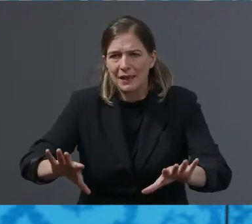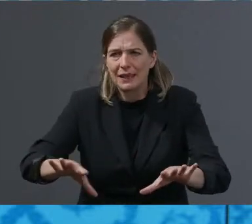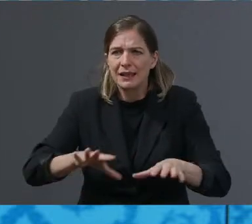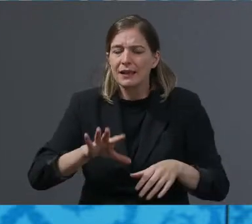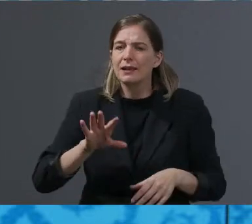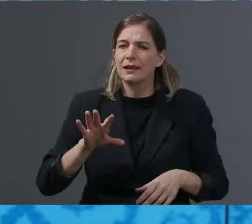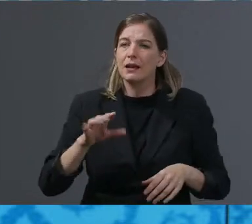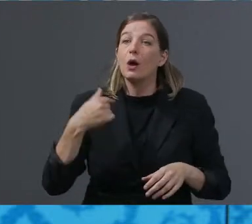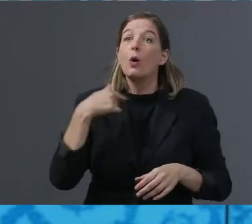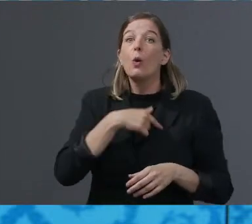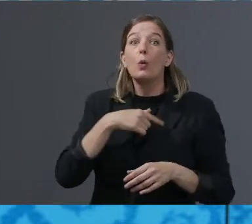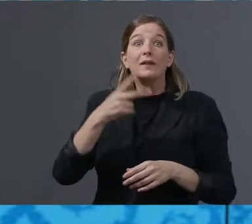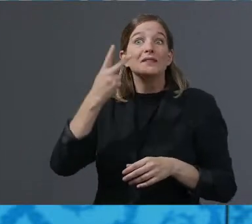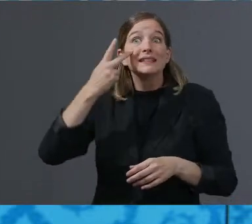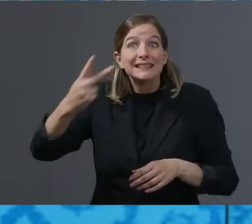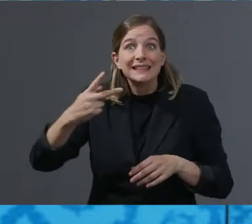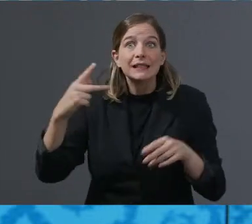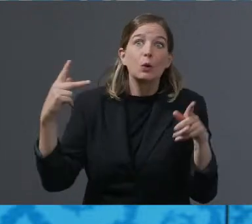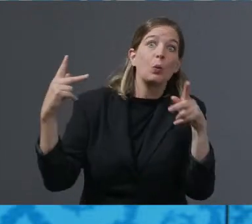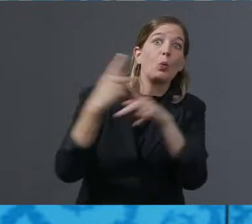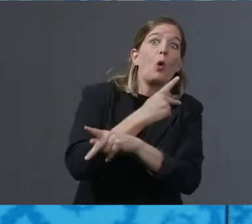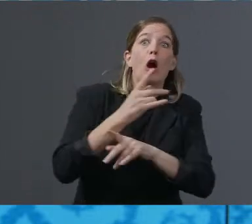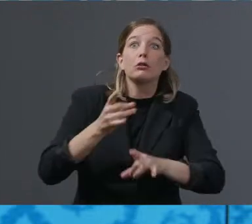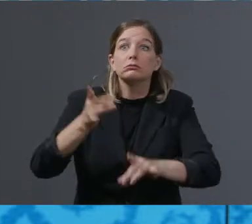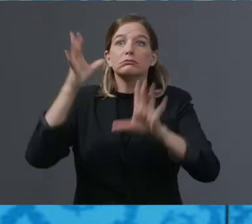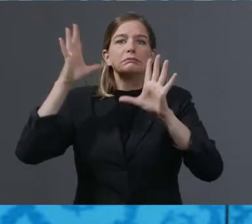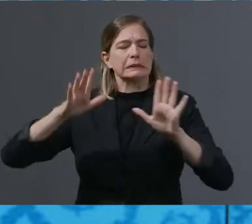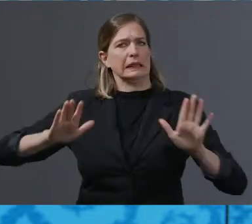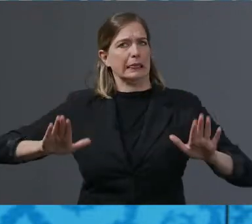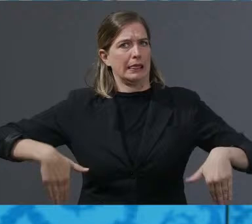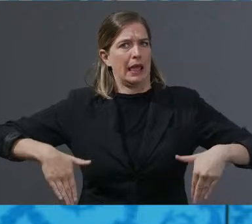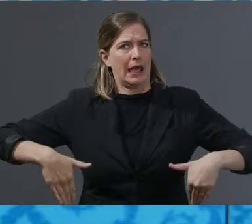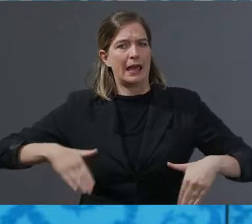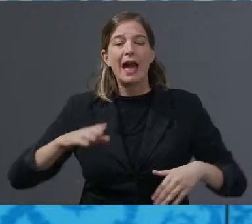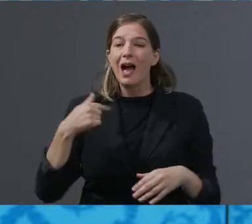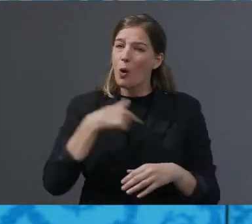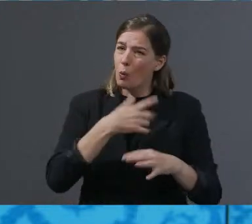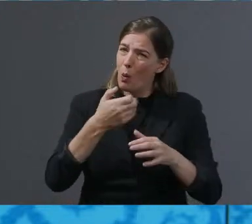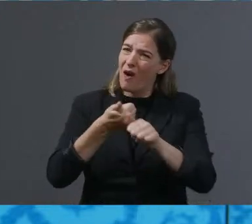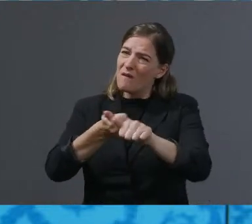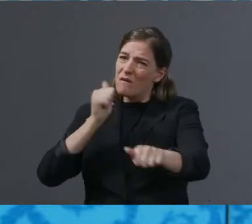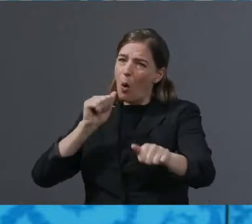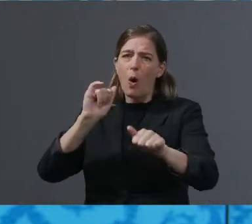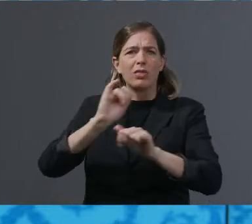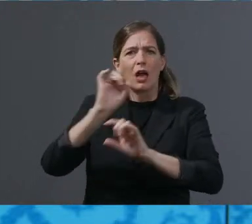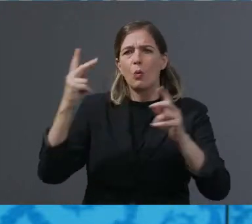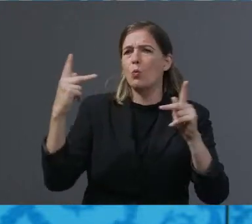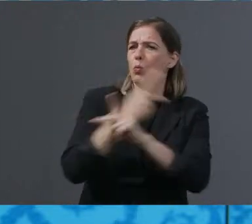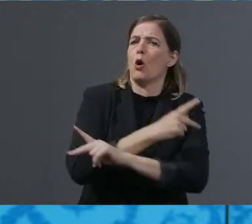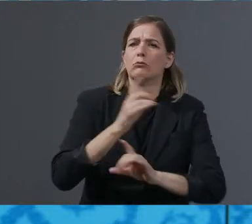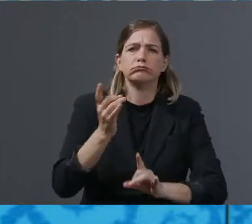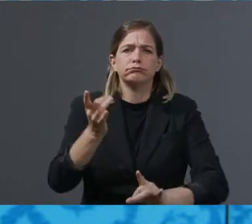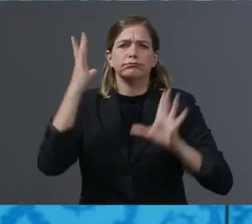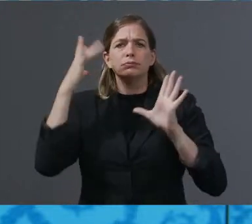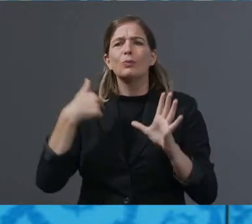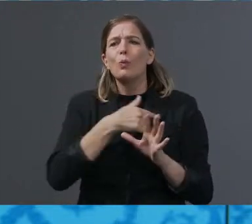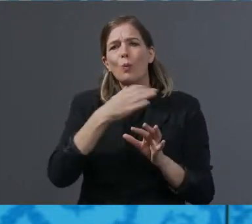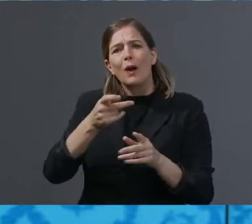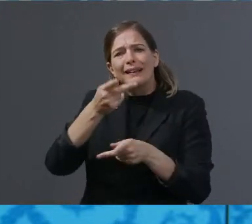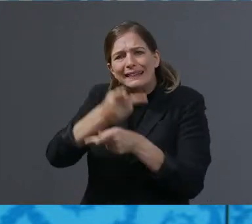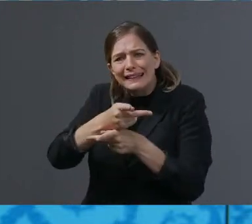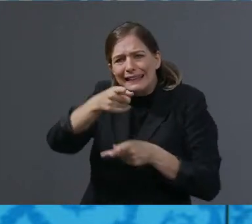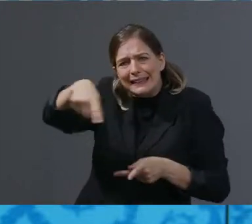want to avoid it. And that means we want to keep people healthy, we want to slow the spread and contain it through contact